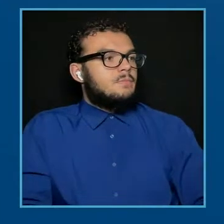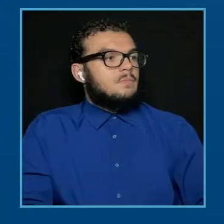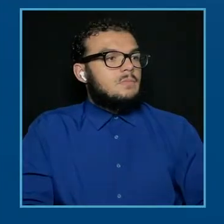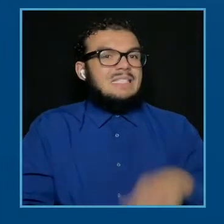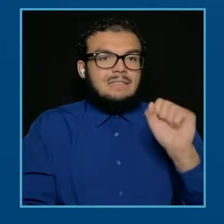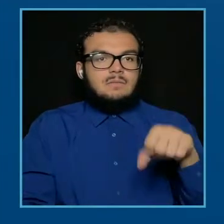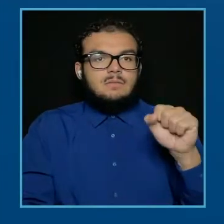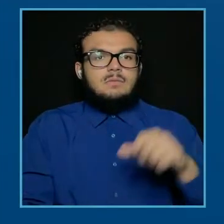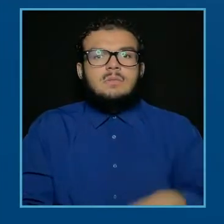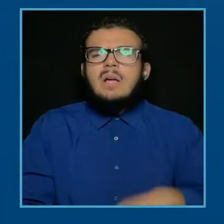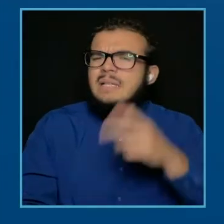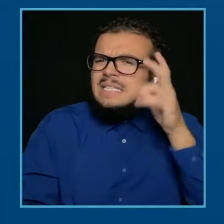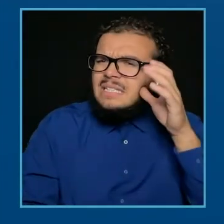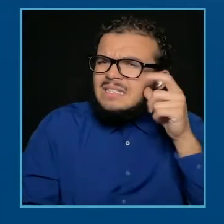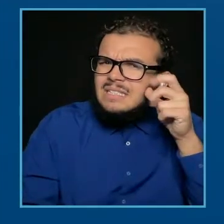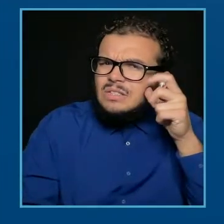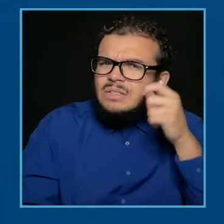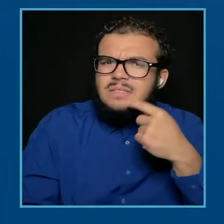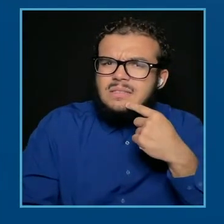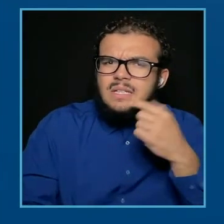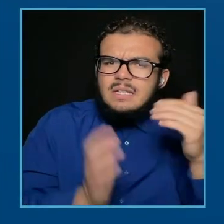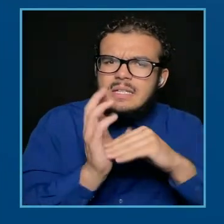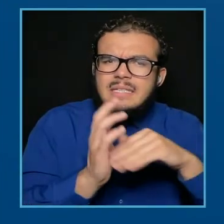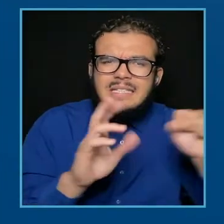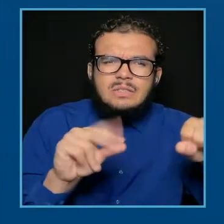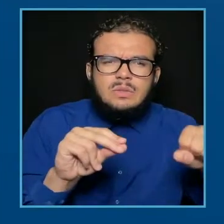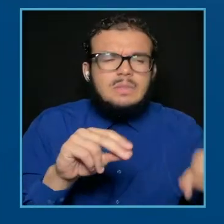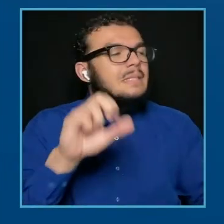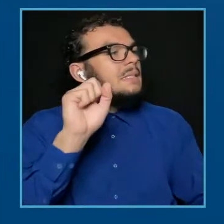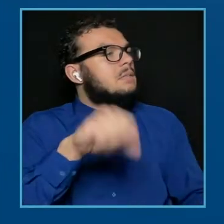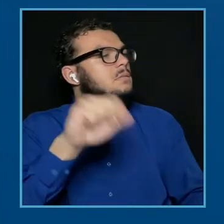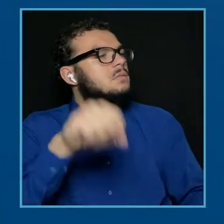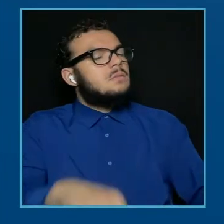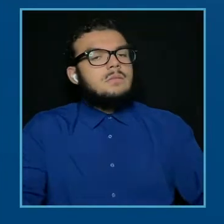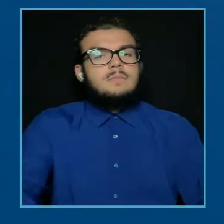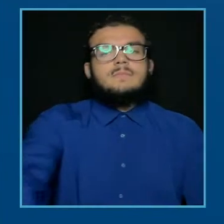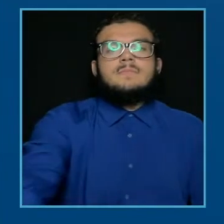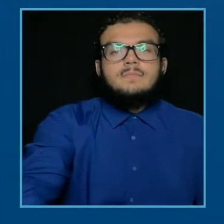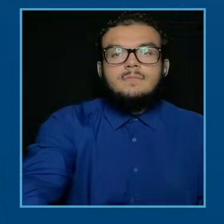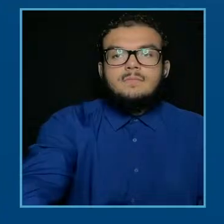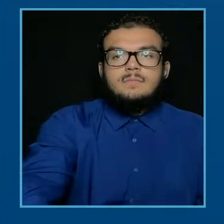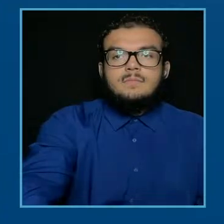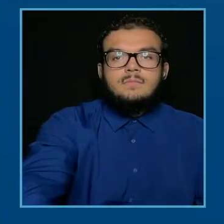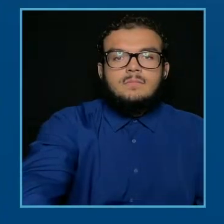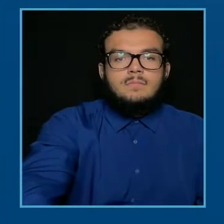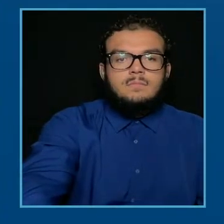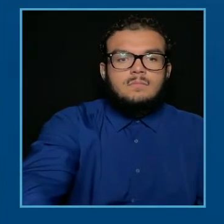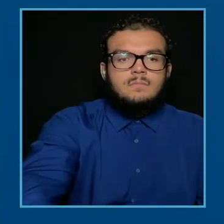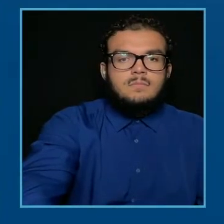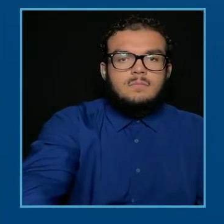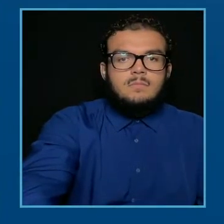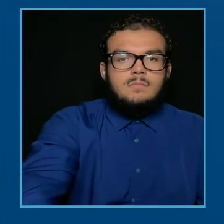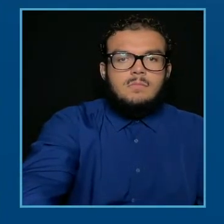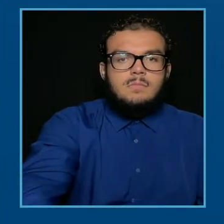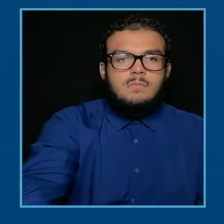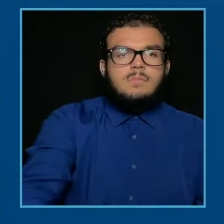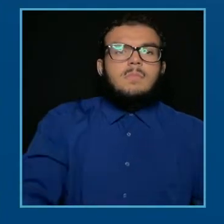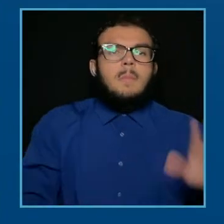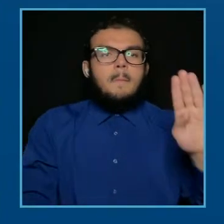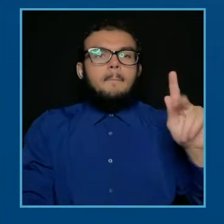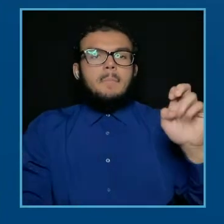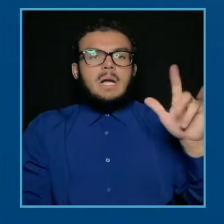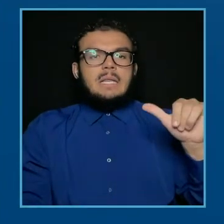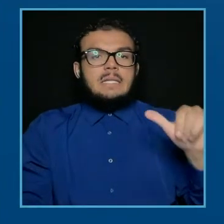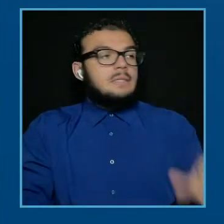I'm sorry, sir. Is that a yes or a no? Yes. Thank you. Yes, ma'am. Mr. Buckley?